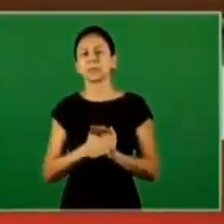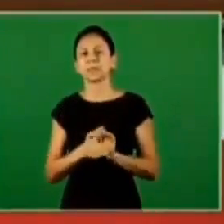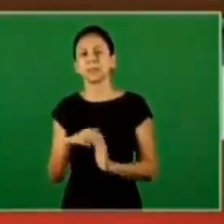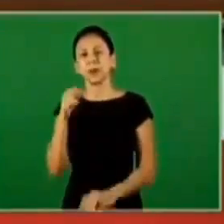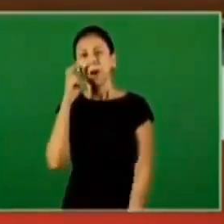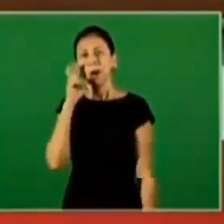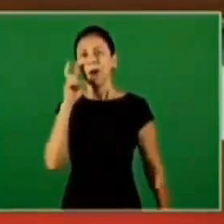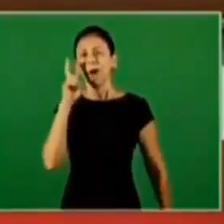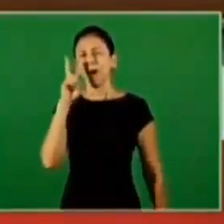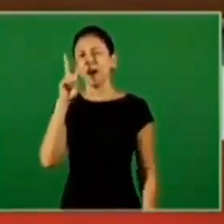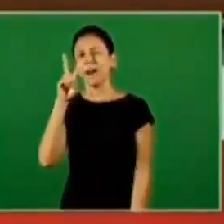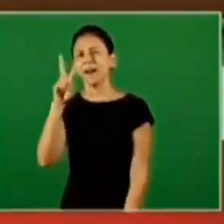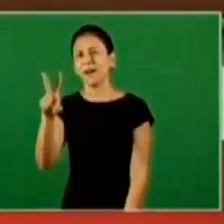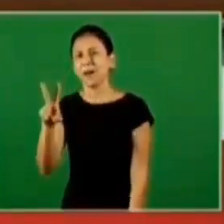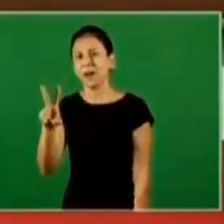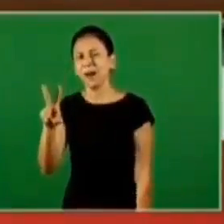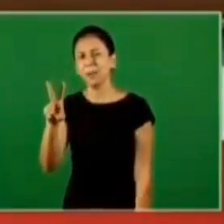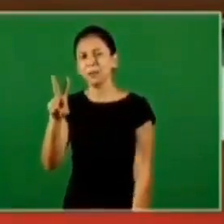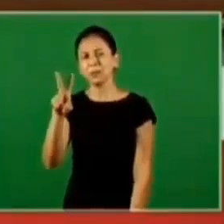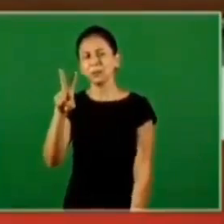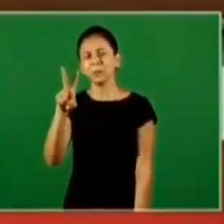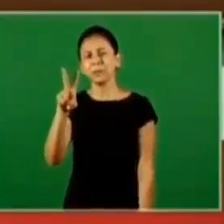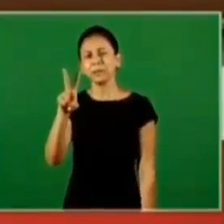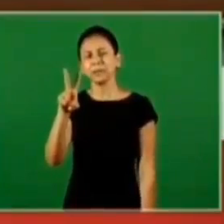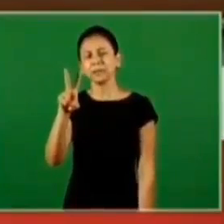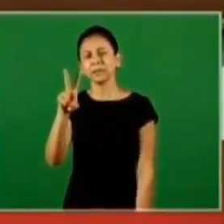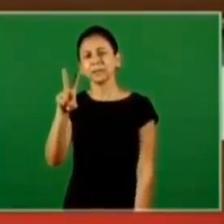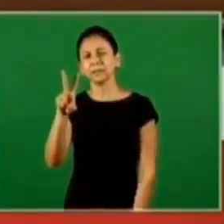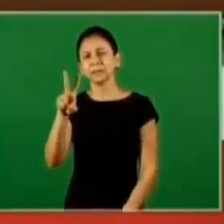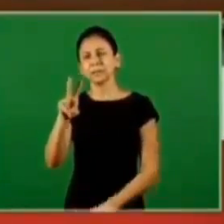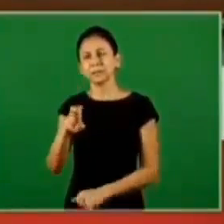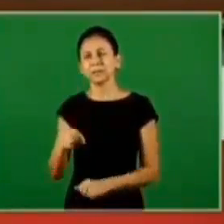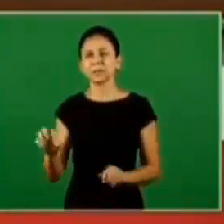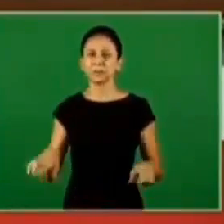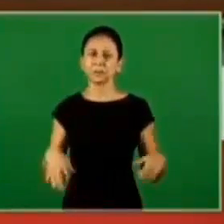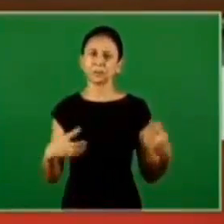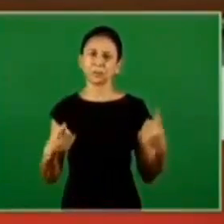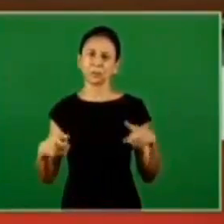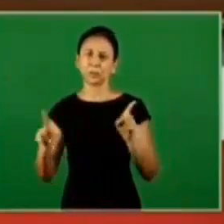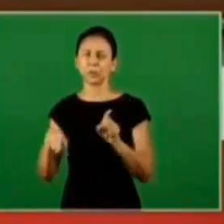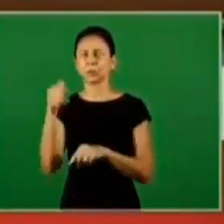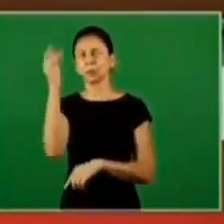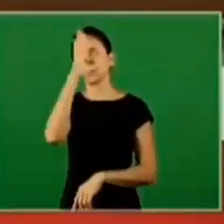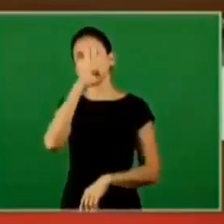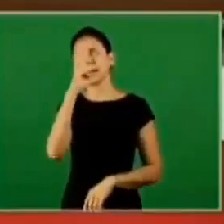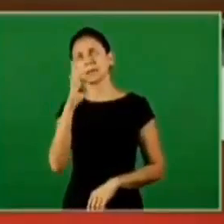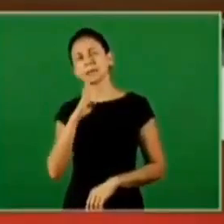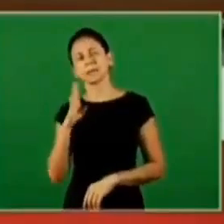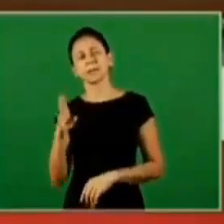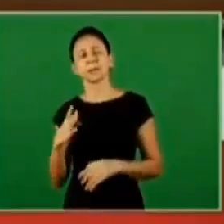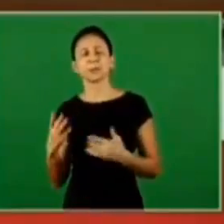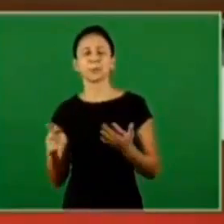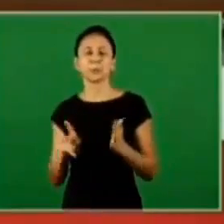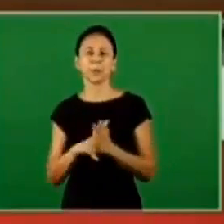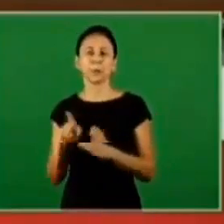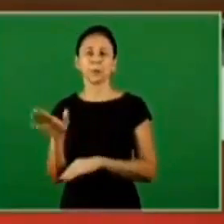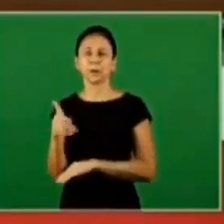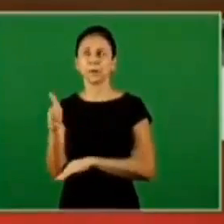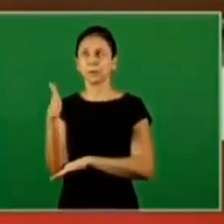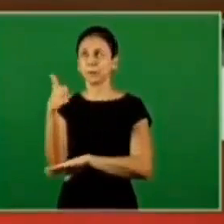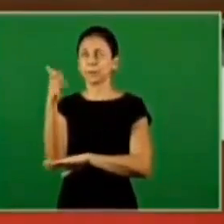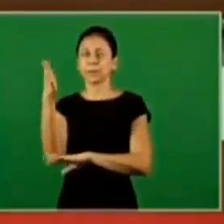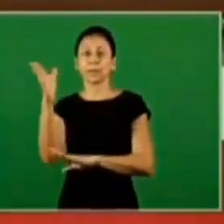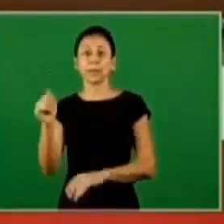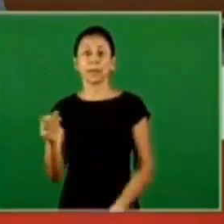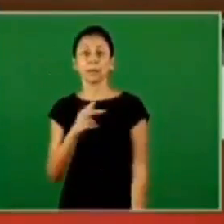independence. Instead of singing the song of independence, oh, I'm sad with Brazil, I'm no longer sing. So I'm going to sing the Argentinian